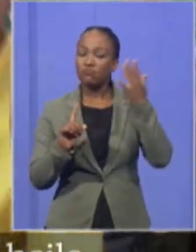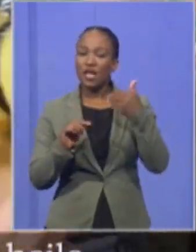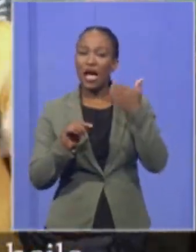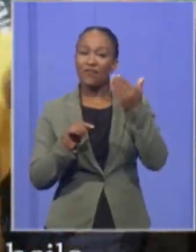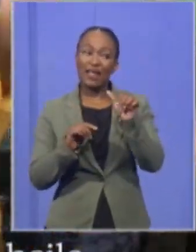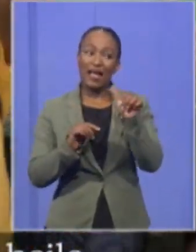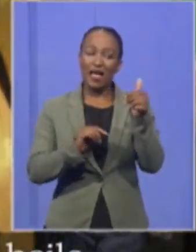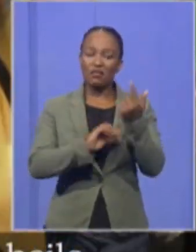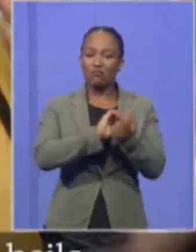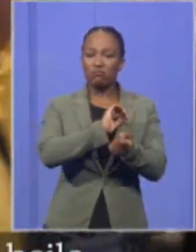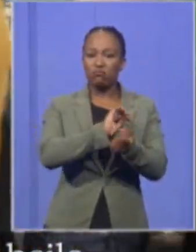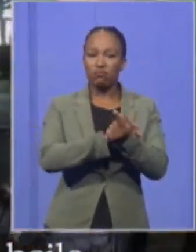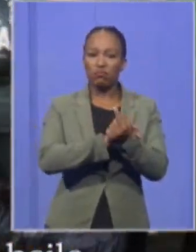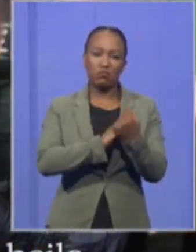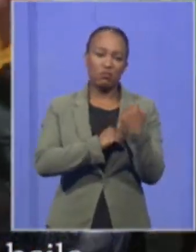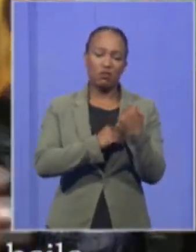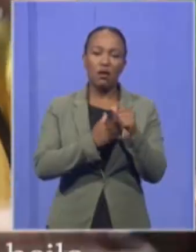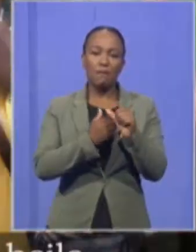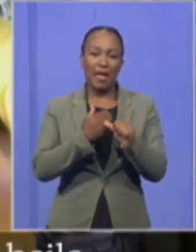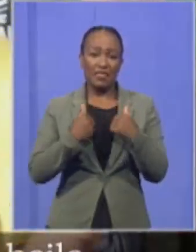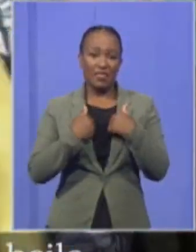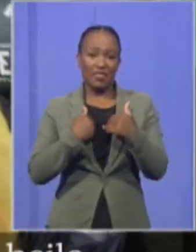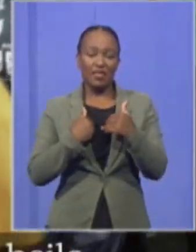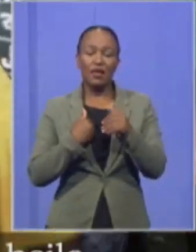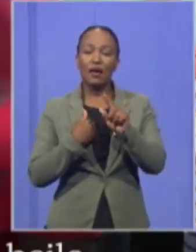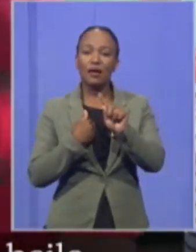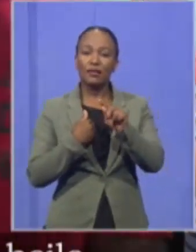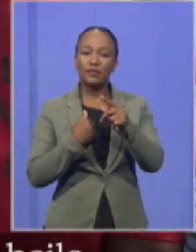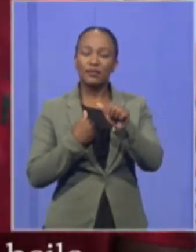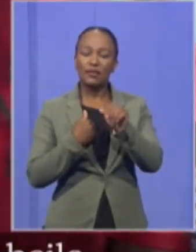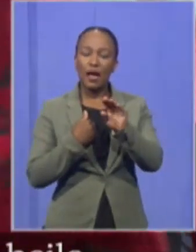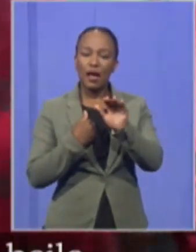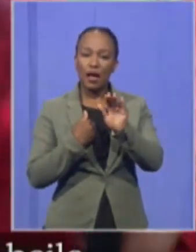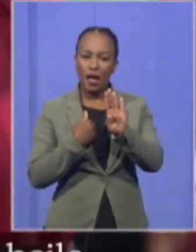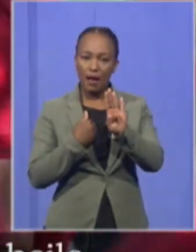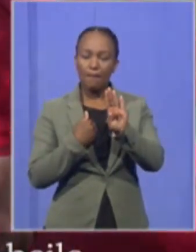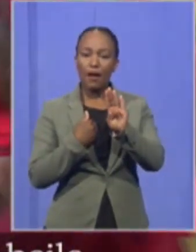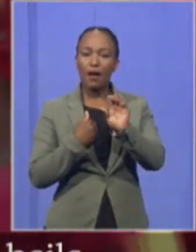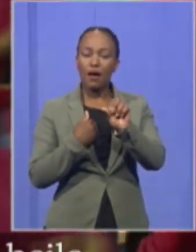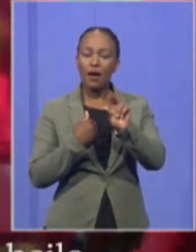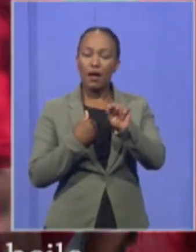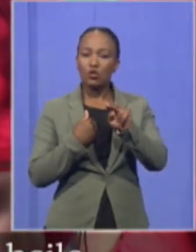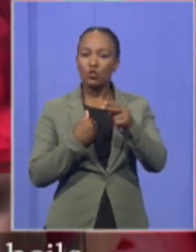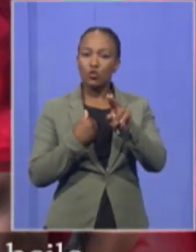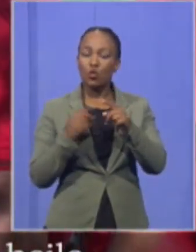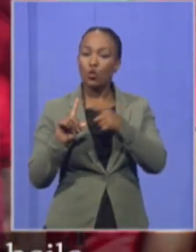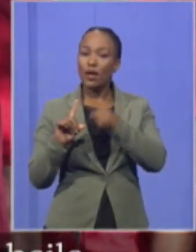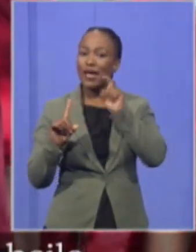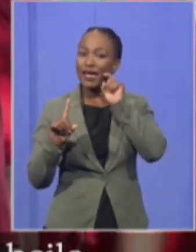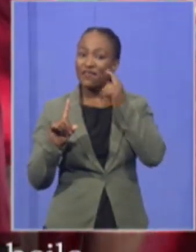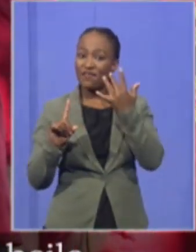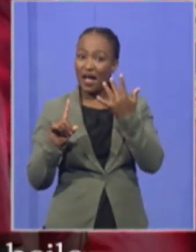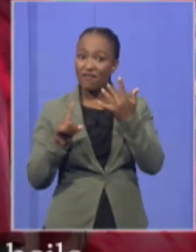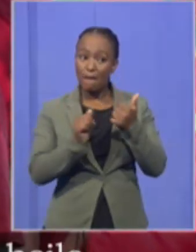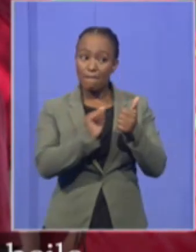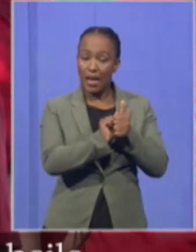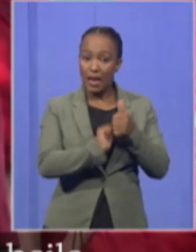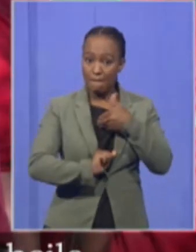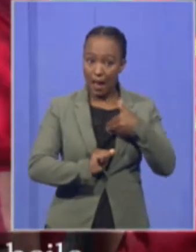nngwe mo tshimologong ya kgwedi eno kwa Thabanchu mo ngwana wa dingwaga di le 5 a tlhabilweng le go bolaiwa ke mokapelo wa ga